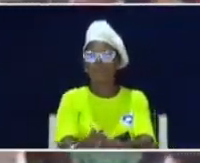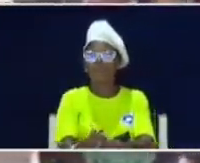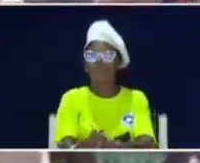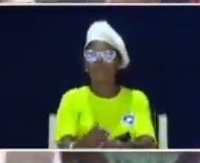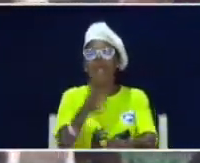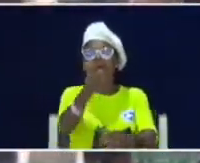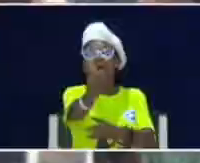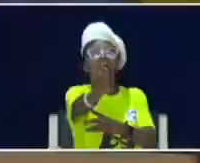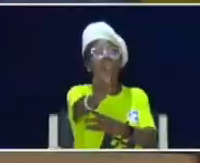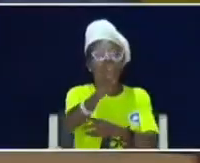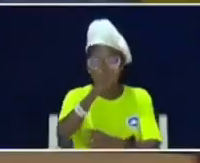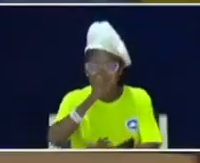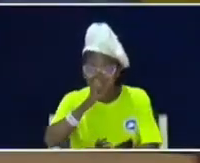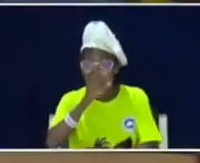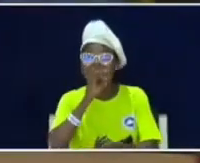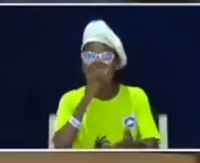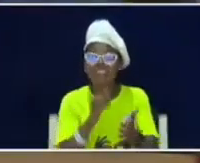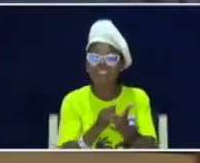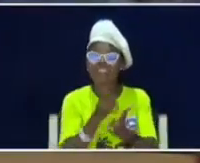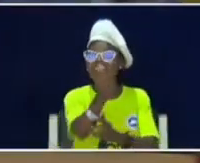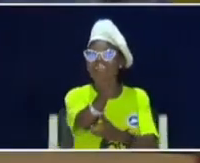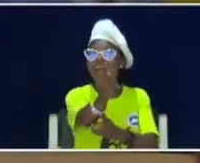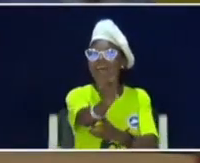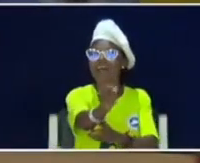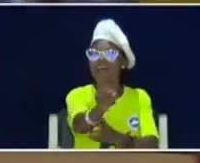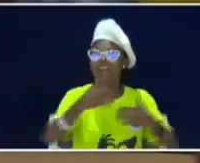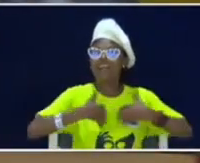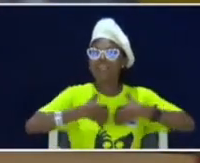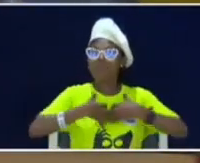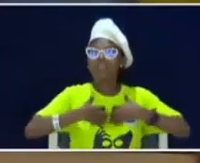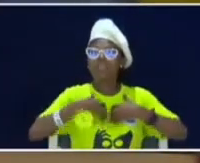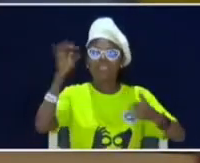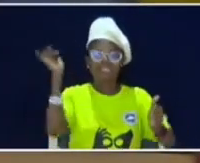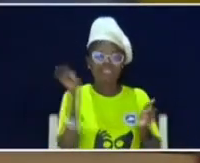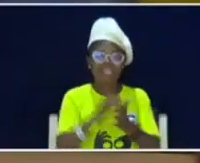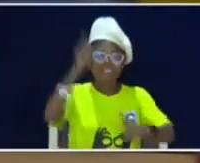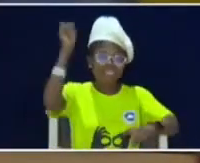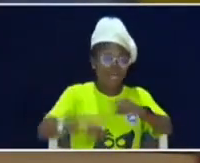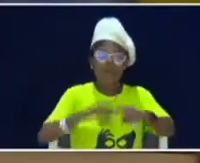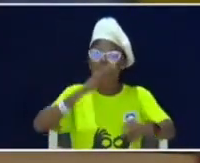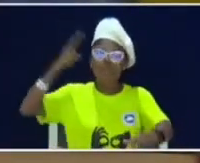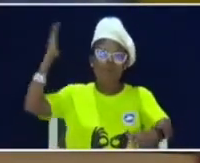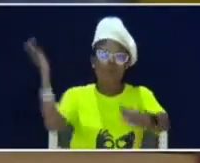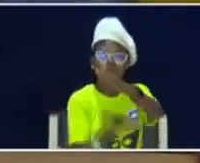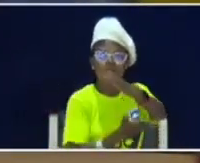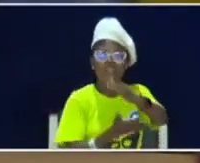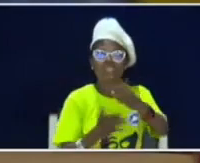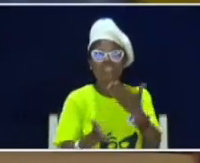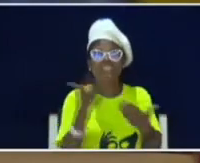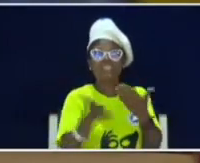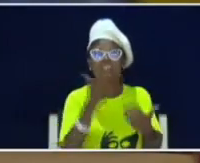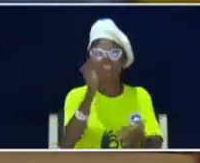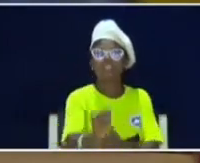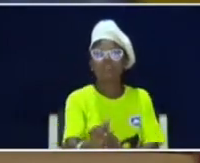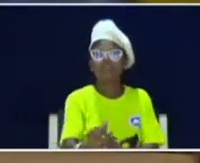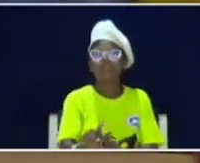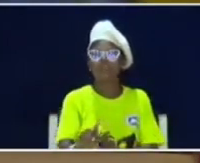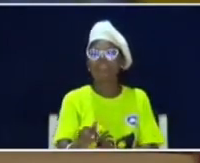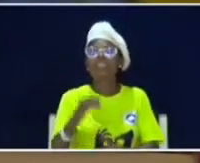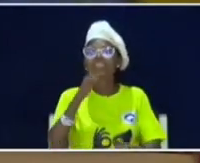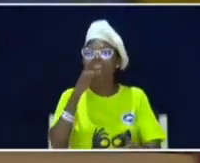An eagle is an animal that cannot be caught easily. The Bible says in Leviticus chapter 11, verse 13, it